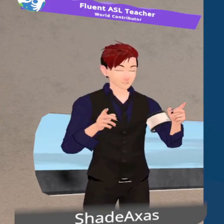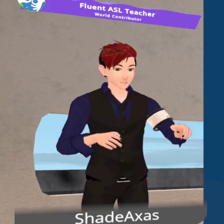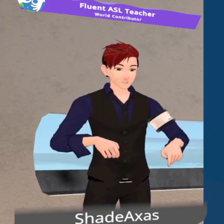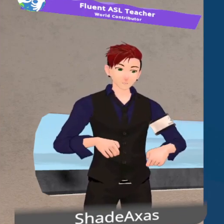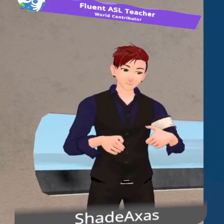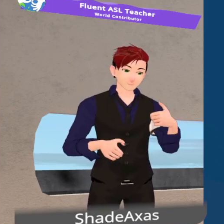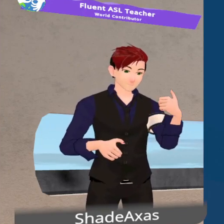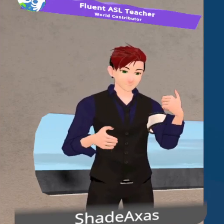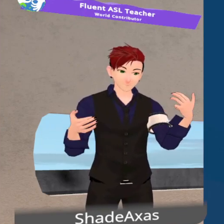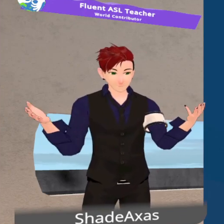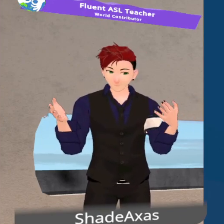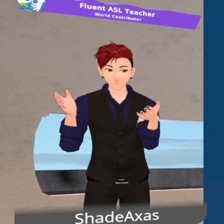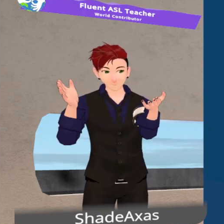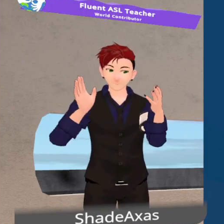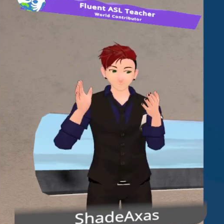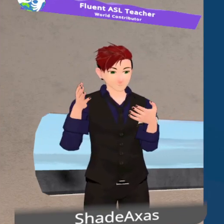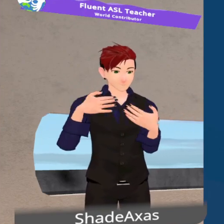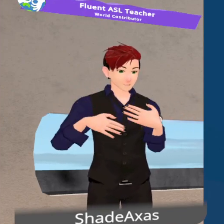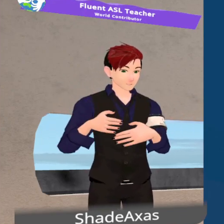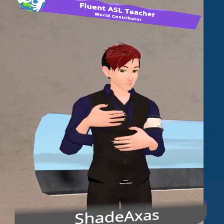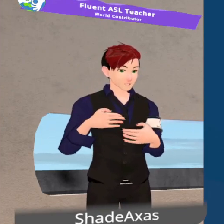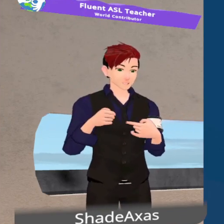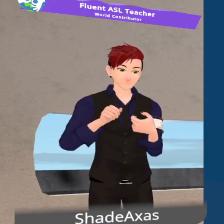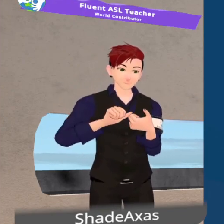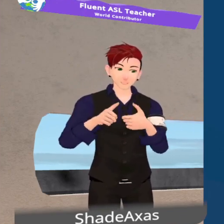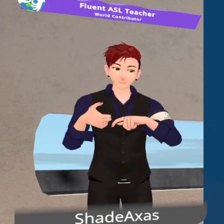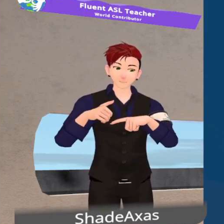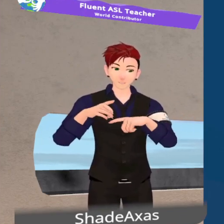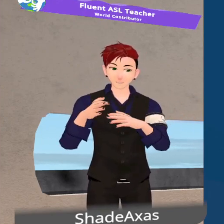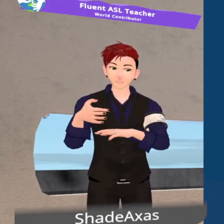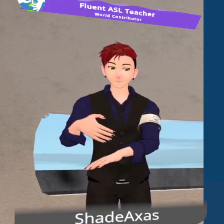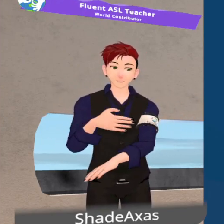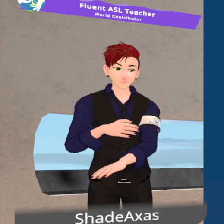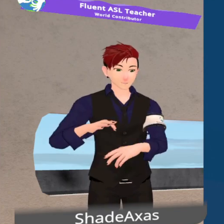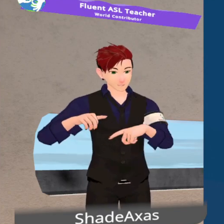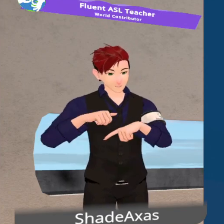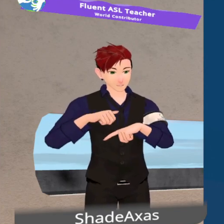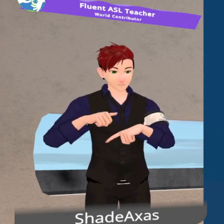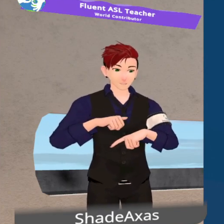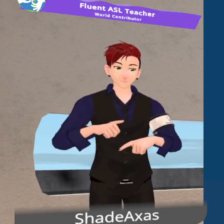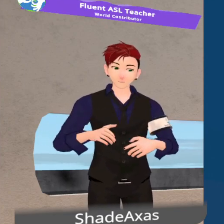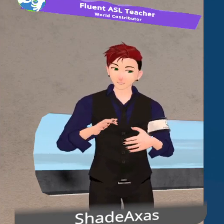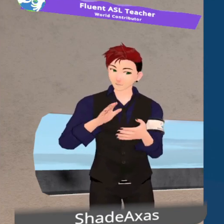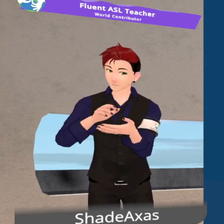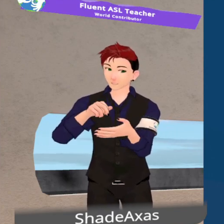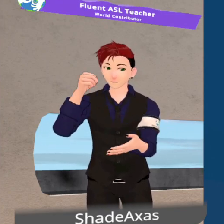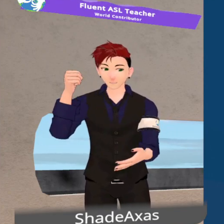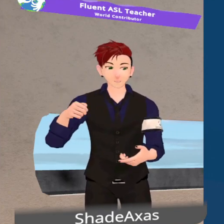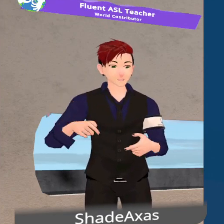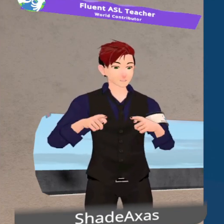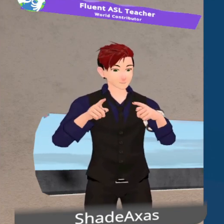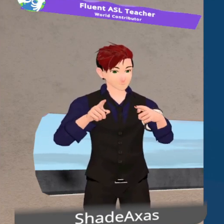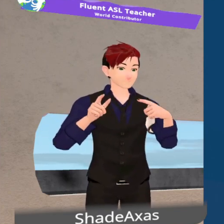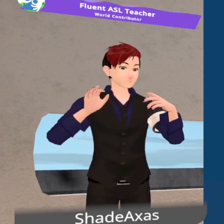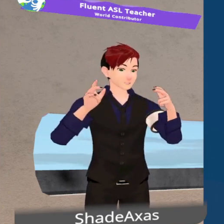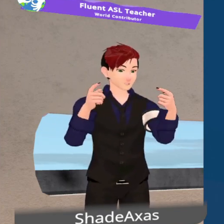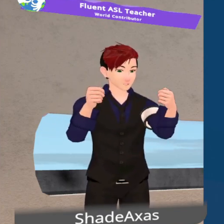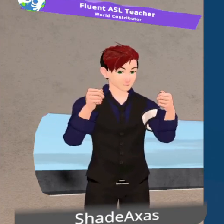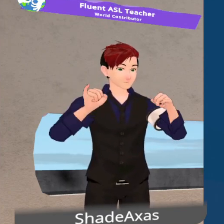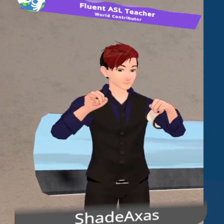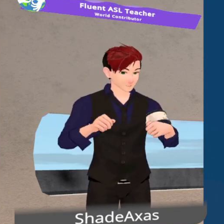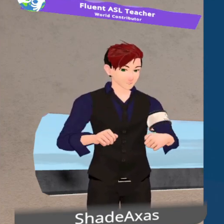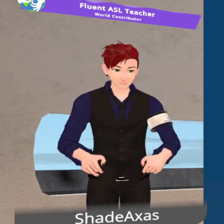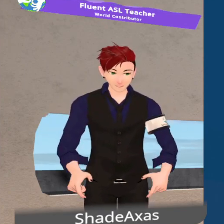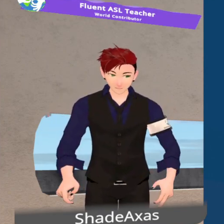interact with signing people. Go sign. That's how you're going to become better. That's how you're going to practice. That's how you're going to learn.